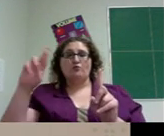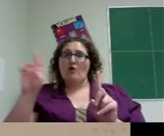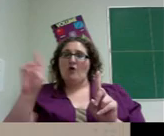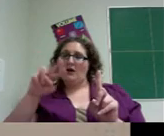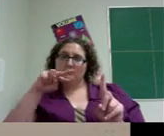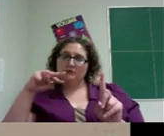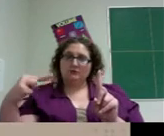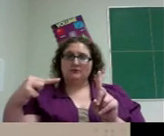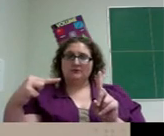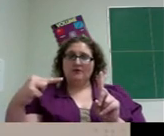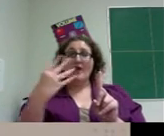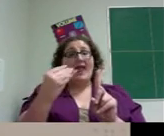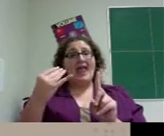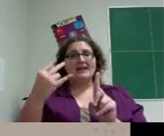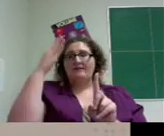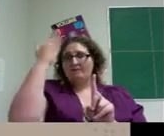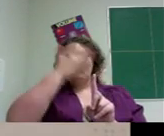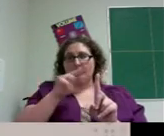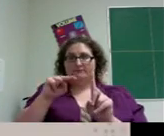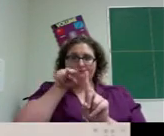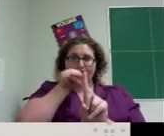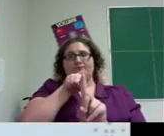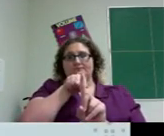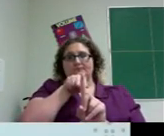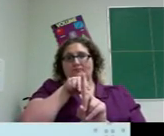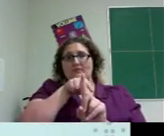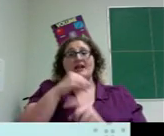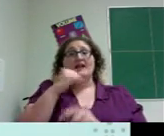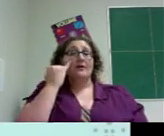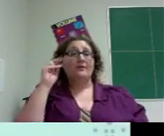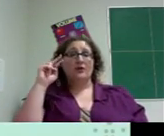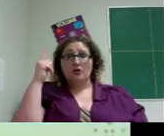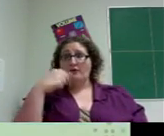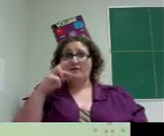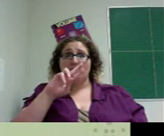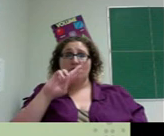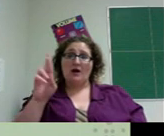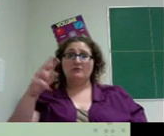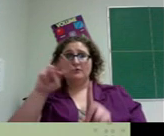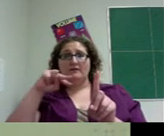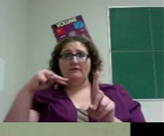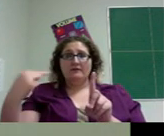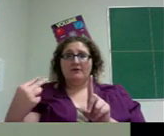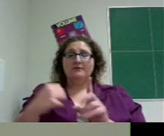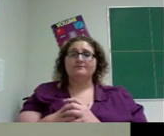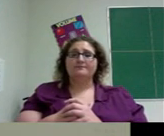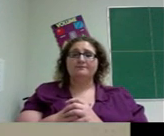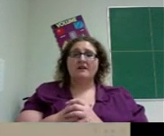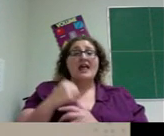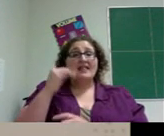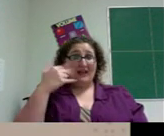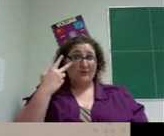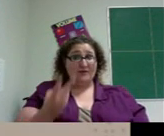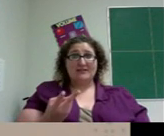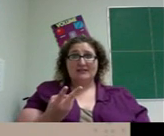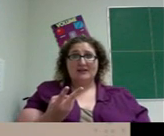view. So the right side view, if we look at this from the right, we're going to flip it over, and we're going to see something like this. We're going to see that stair step.